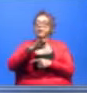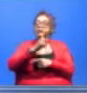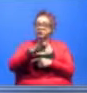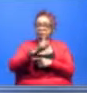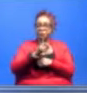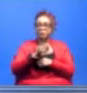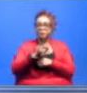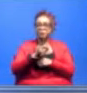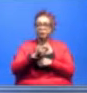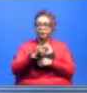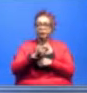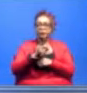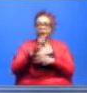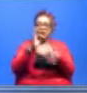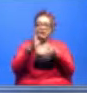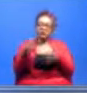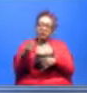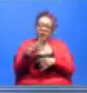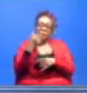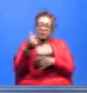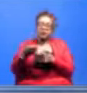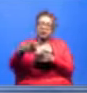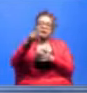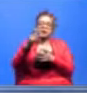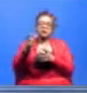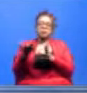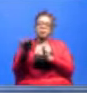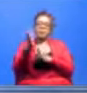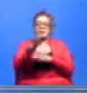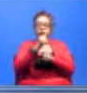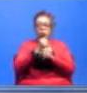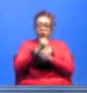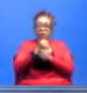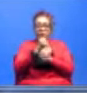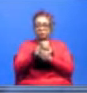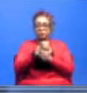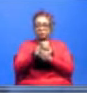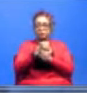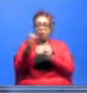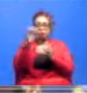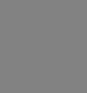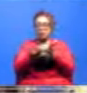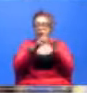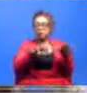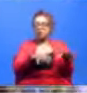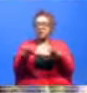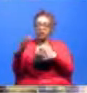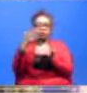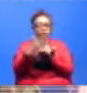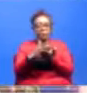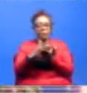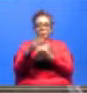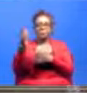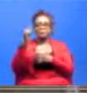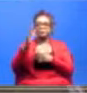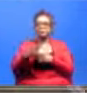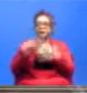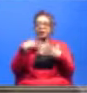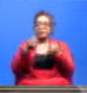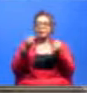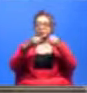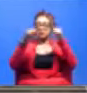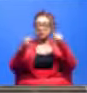Kama ni hiyo salary waongeze ndo waweze kurudi kazini ndo pia na sisi tuache kuteseka. Kenya's health system has